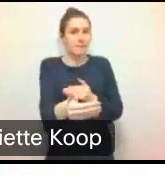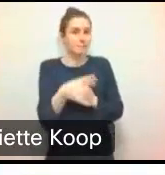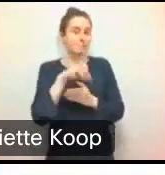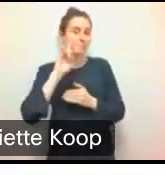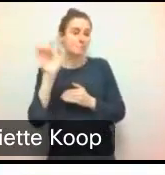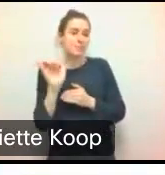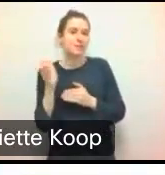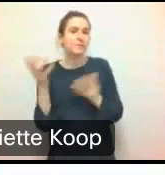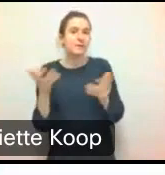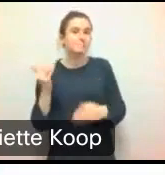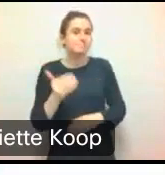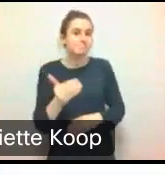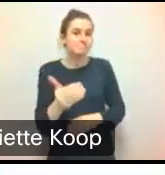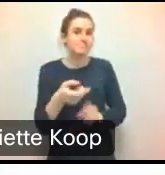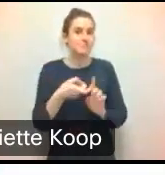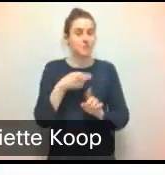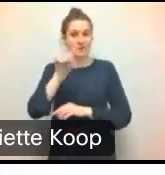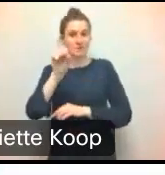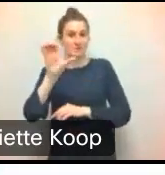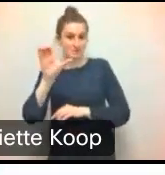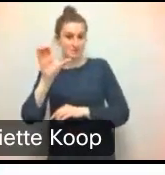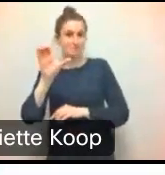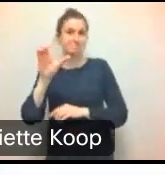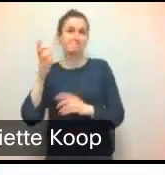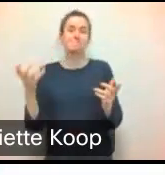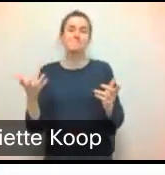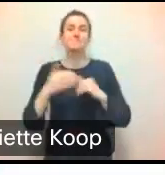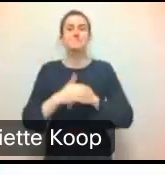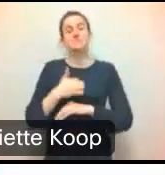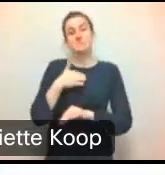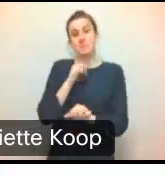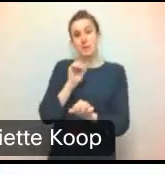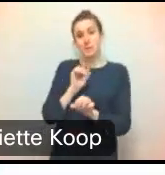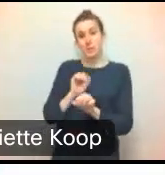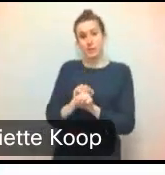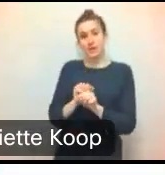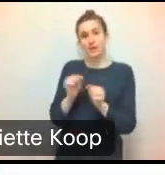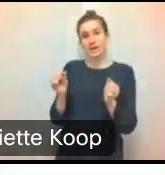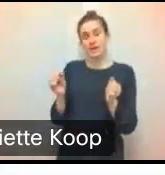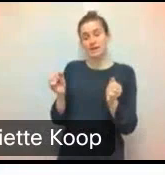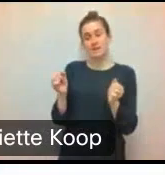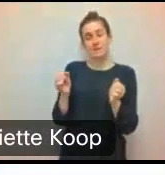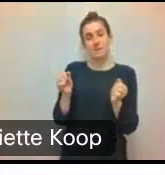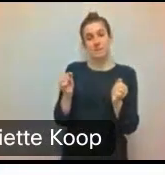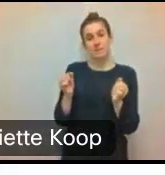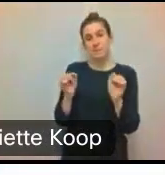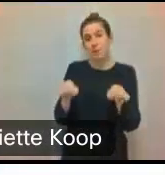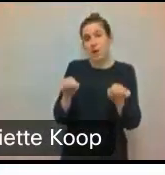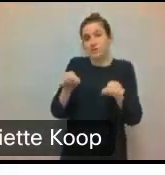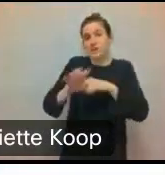workshops, especially from the Academic Success Center. I am working on possibly doing some more in the fall.